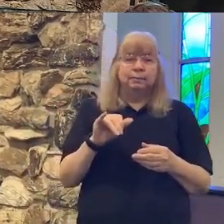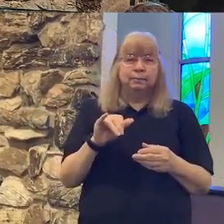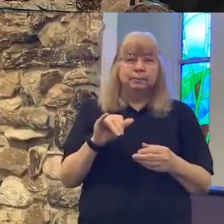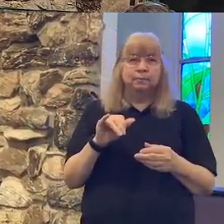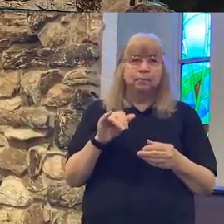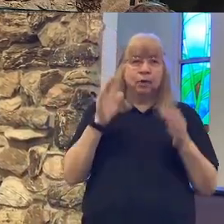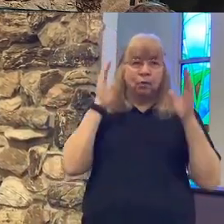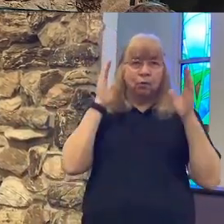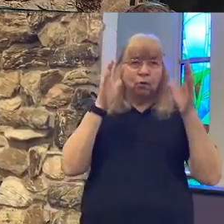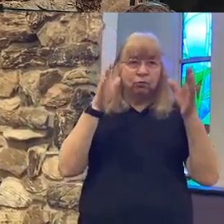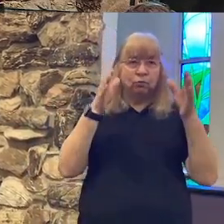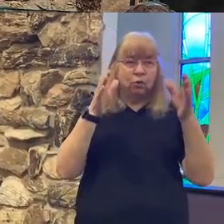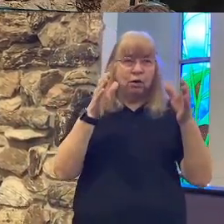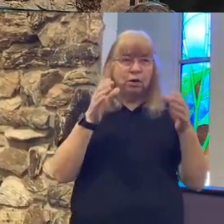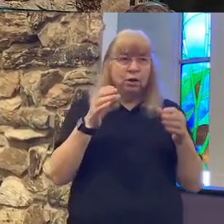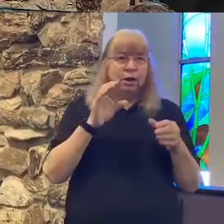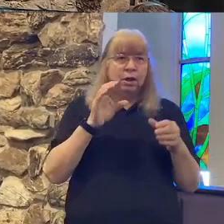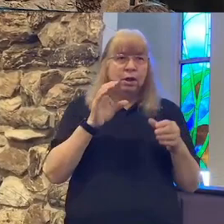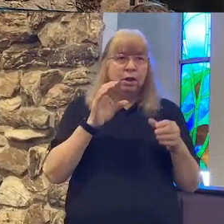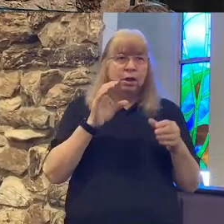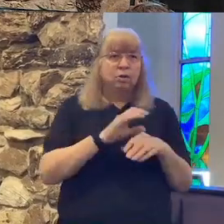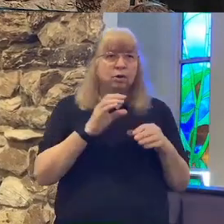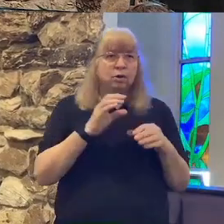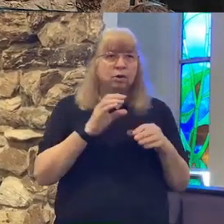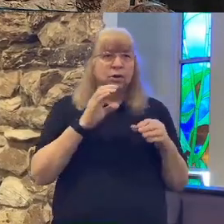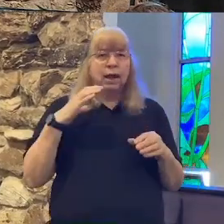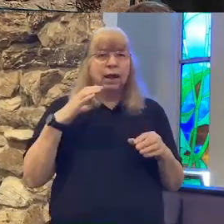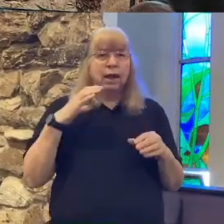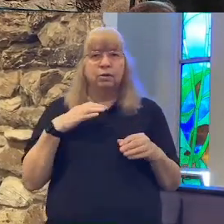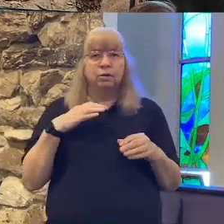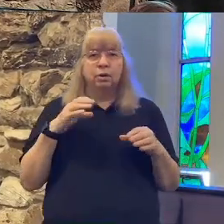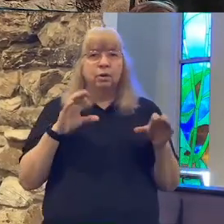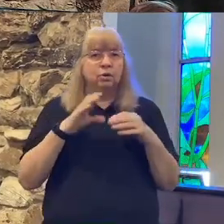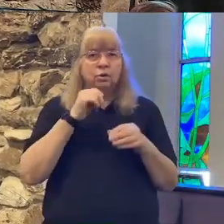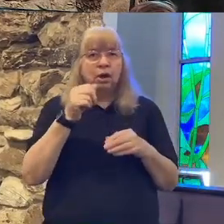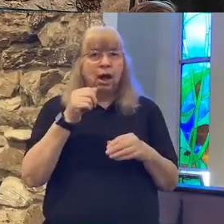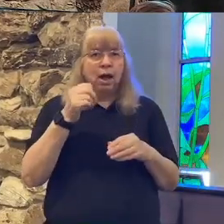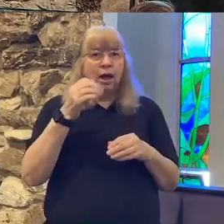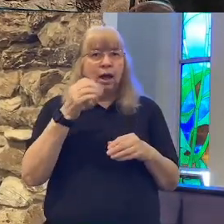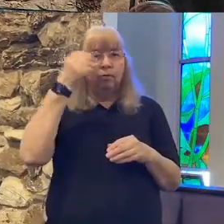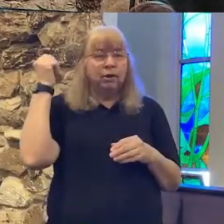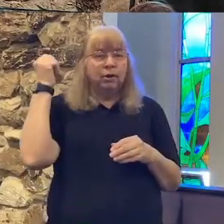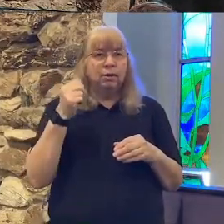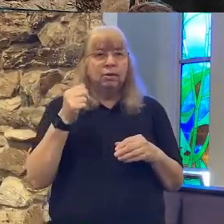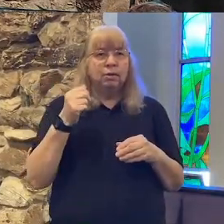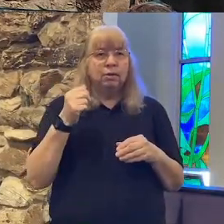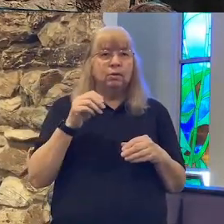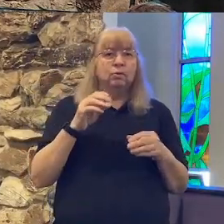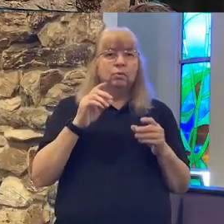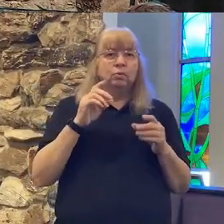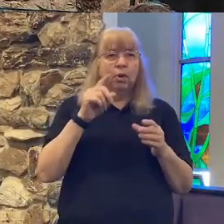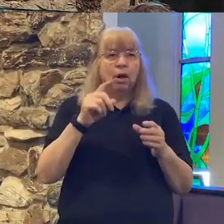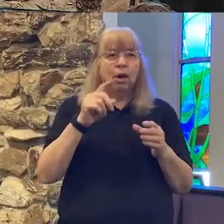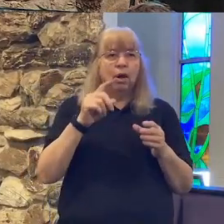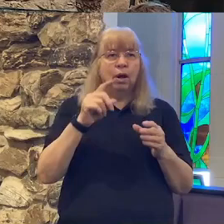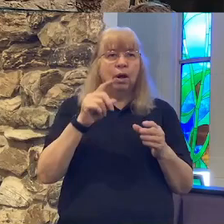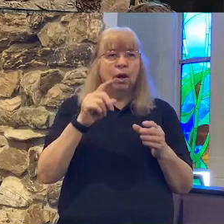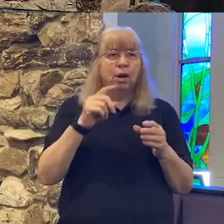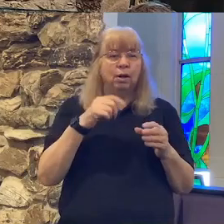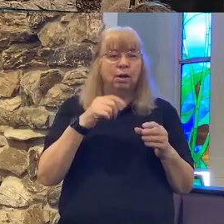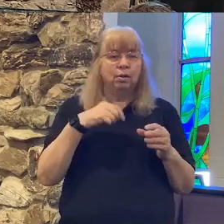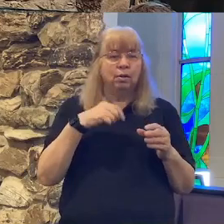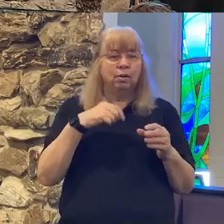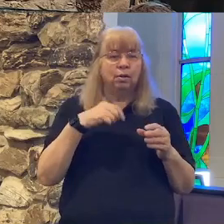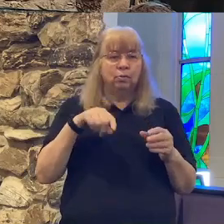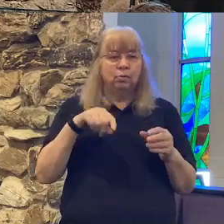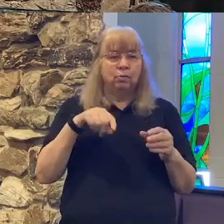Focus Forward Church Council, don't forget your assignments, Church Council members. We're trying to find out,